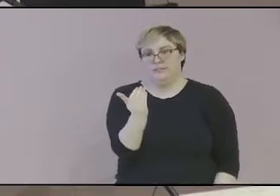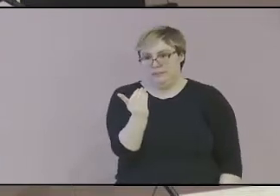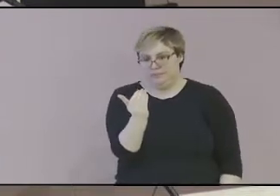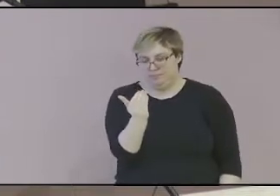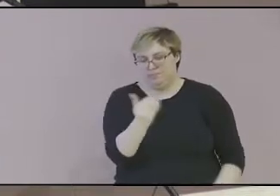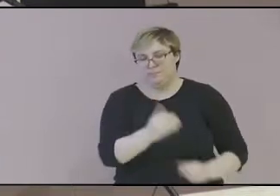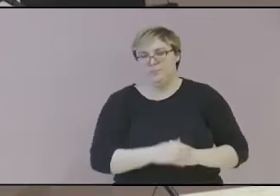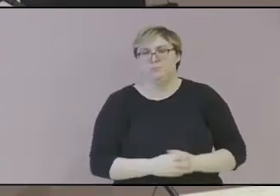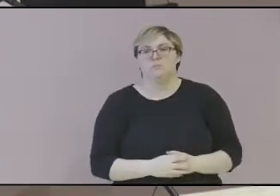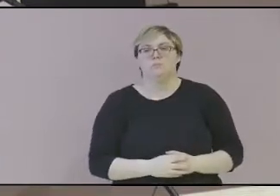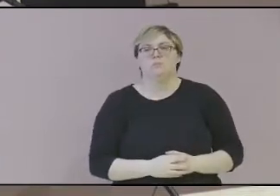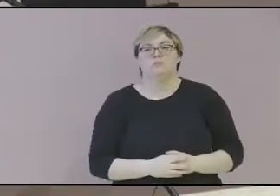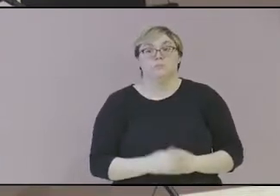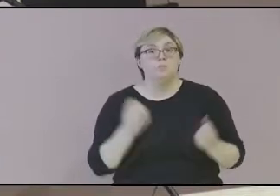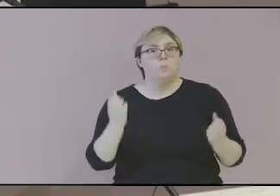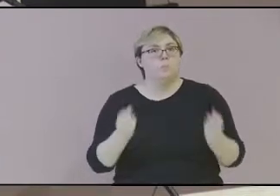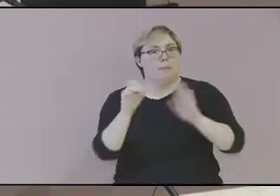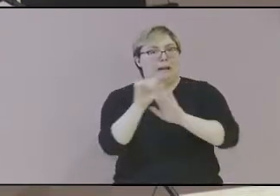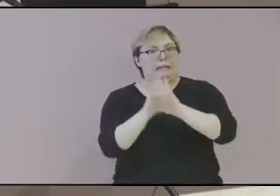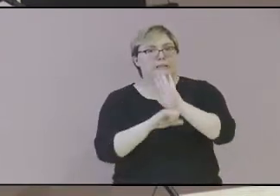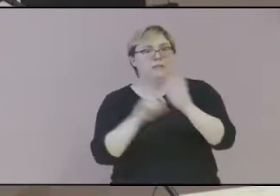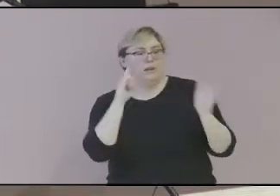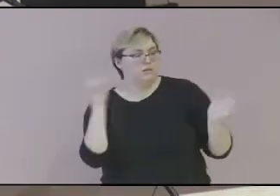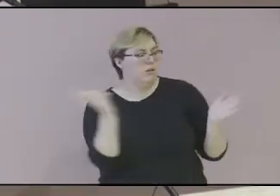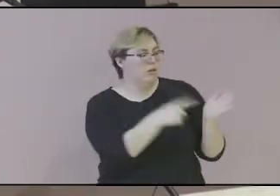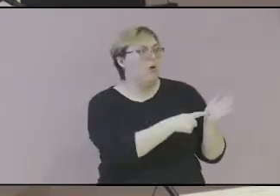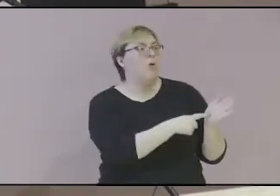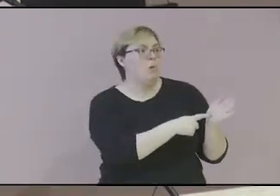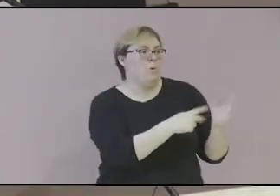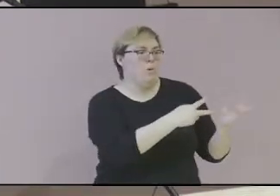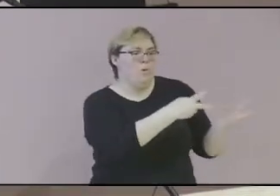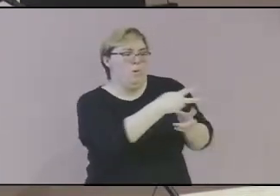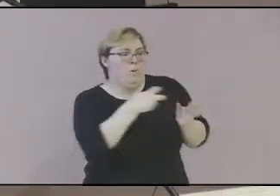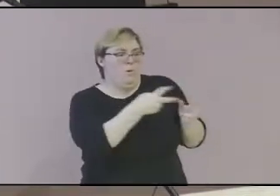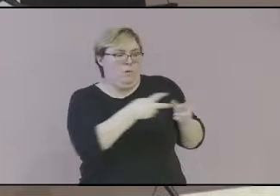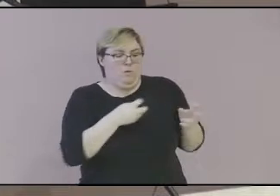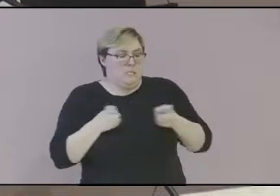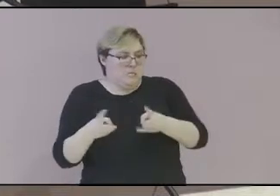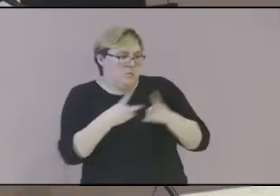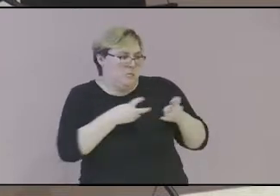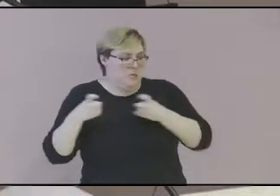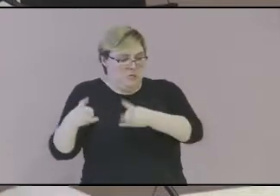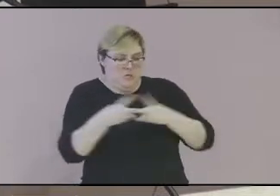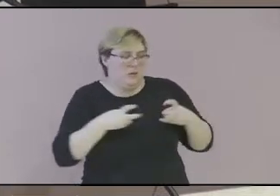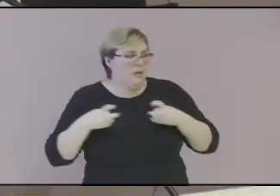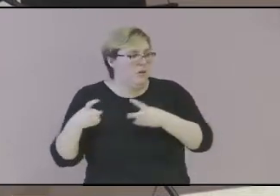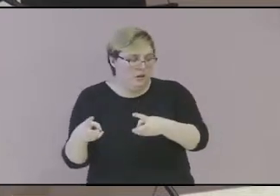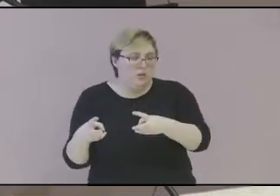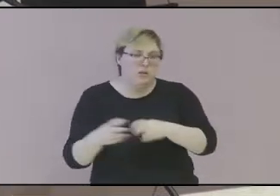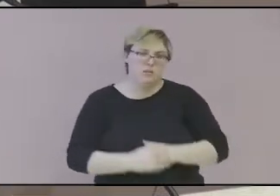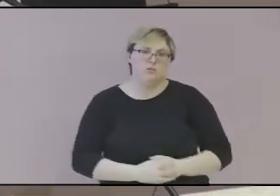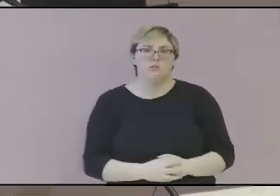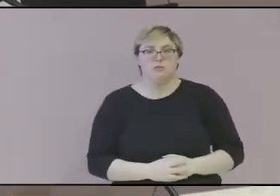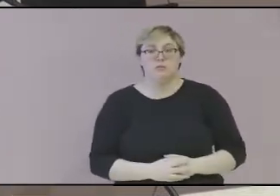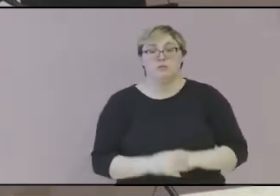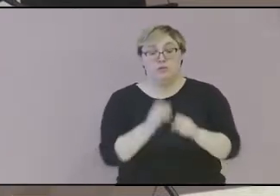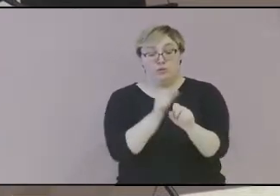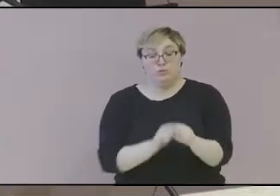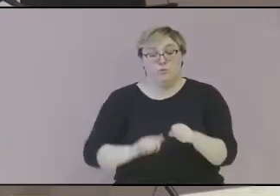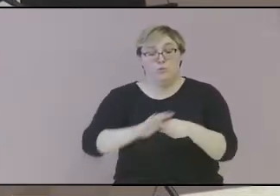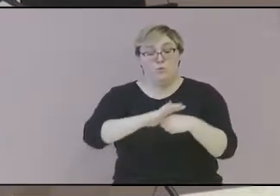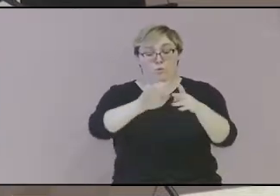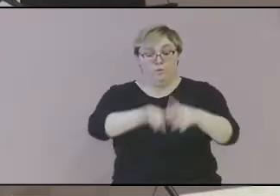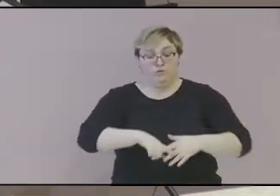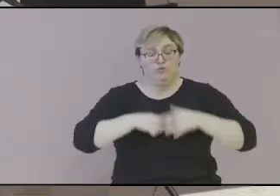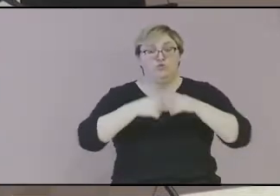include similar protocols in their CSCs. At the outset of COVID-19, in states where guidelines